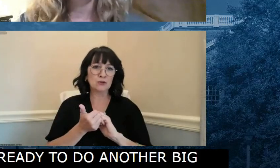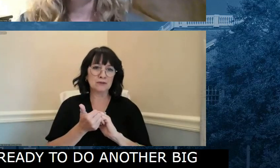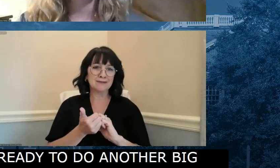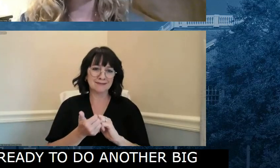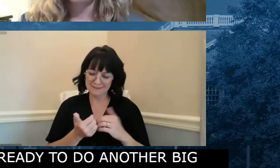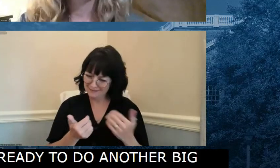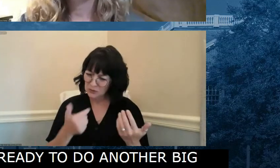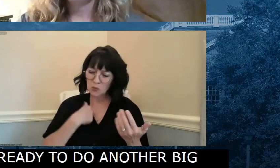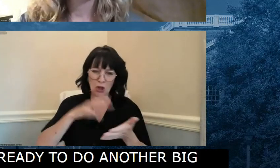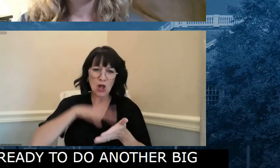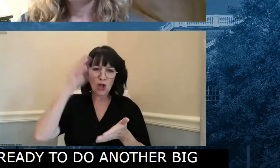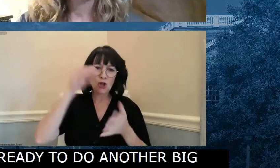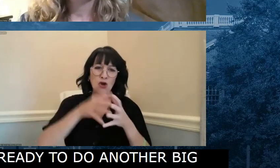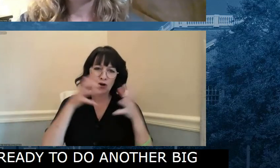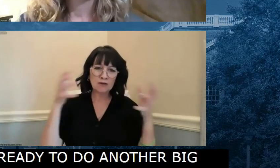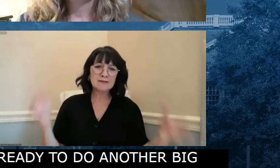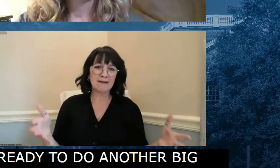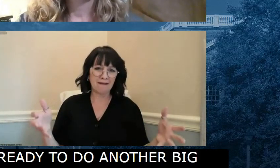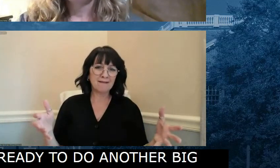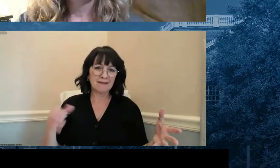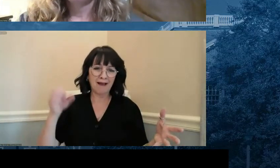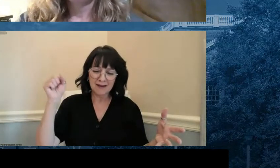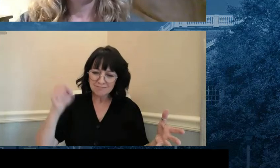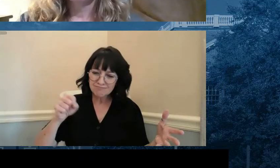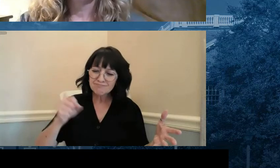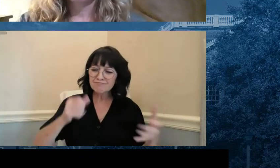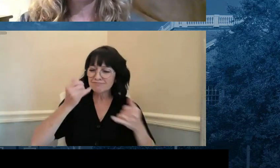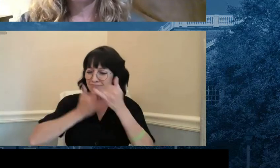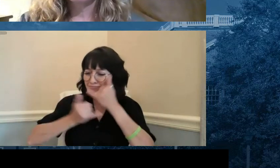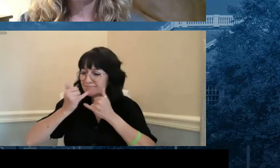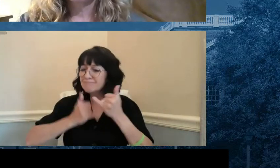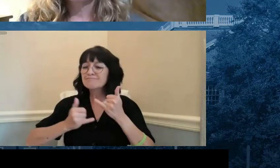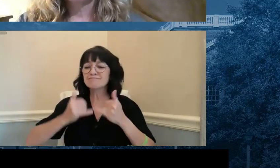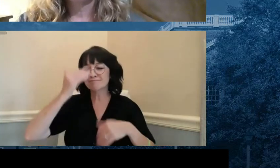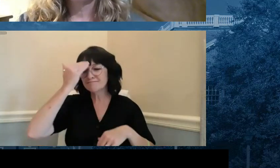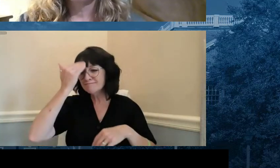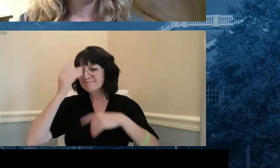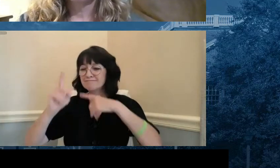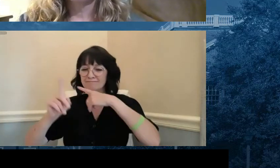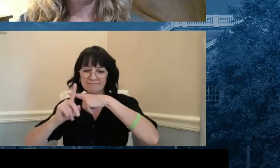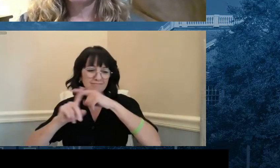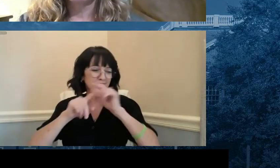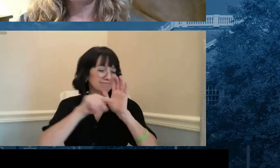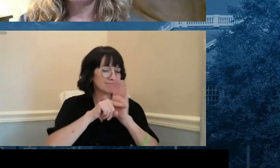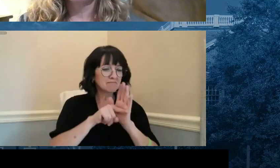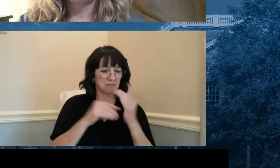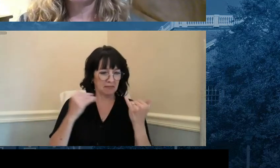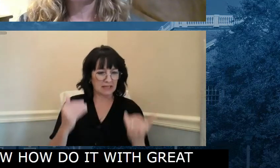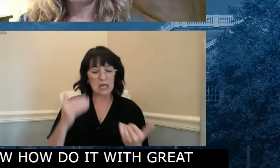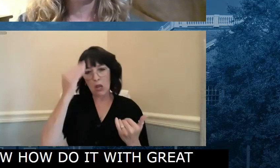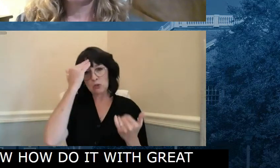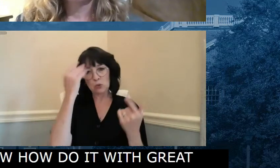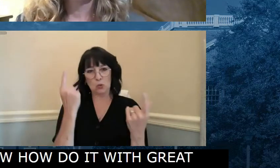it, right, AJ? With great partners and great venues, we can certainly do it again.